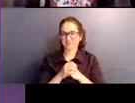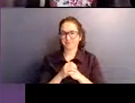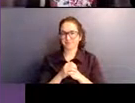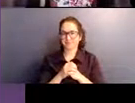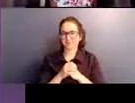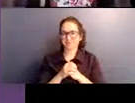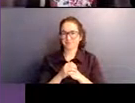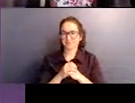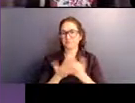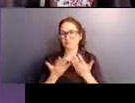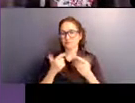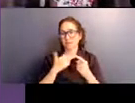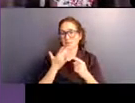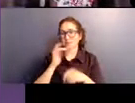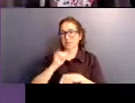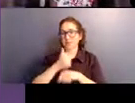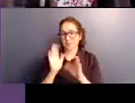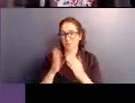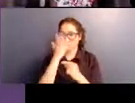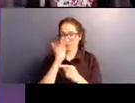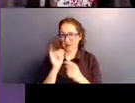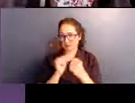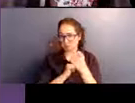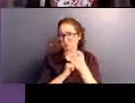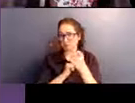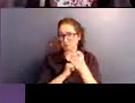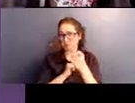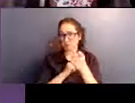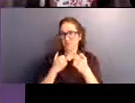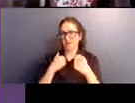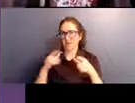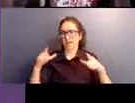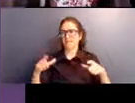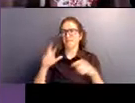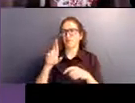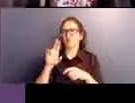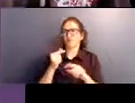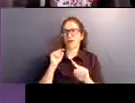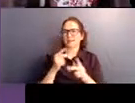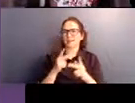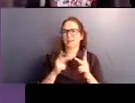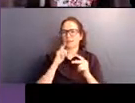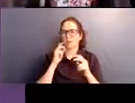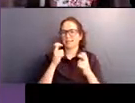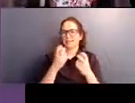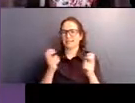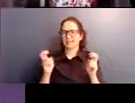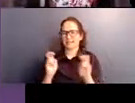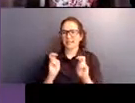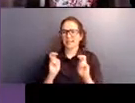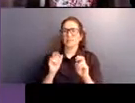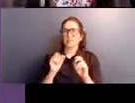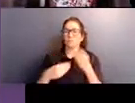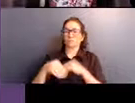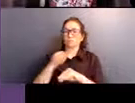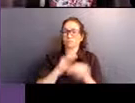I like to set up my room this way so that the rug becomes a place to sit, to move freely,